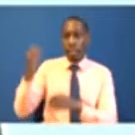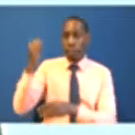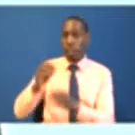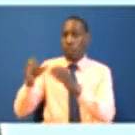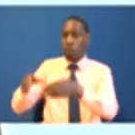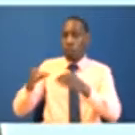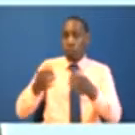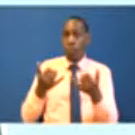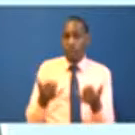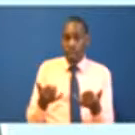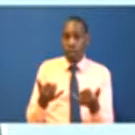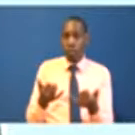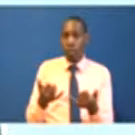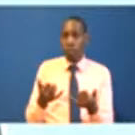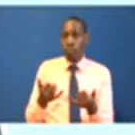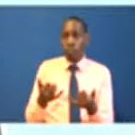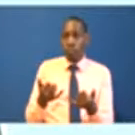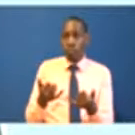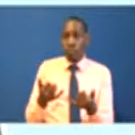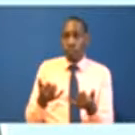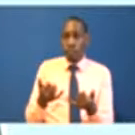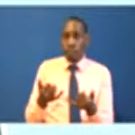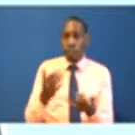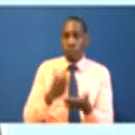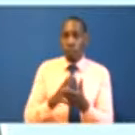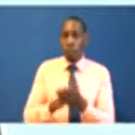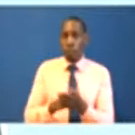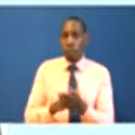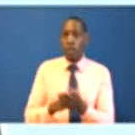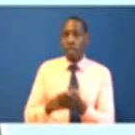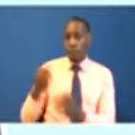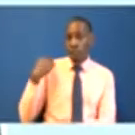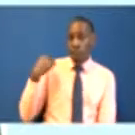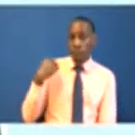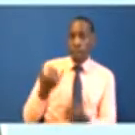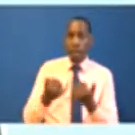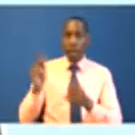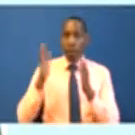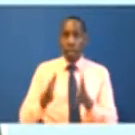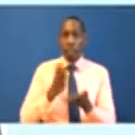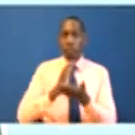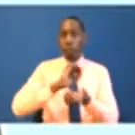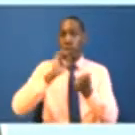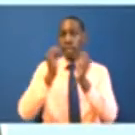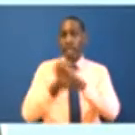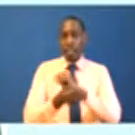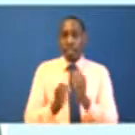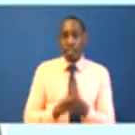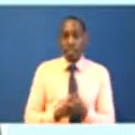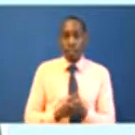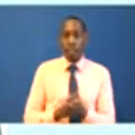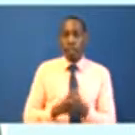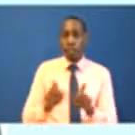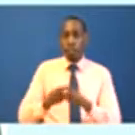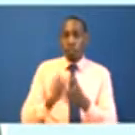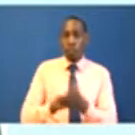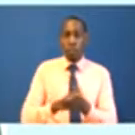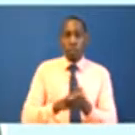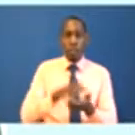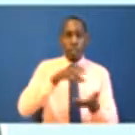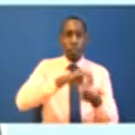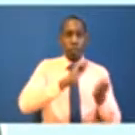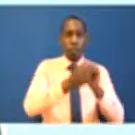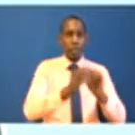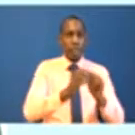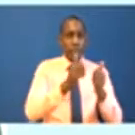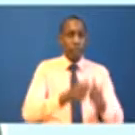party has become a yoke in many of their necks so kenya is changing which is a nice thing the one place where we haven't changed